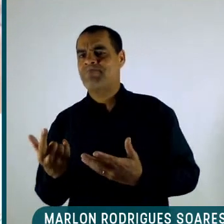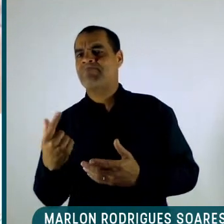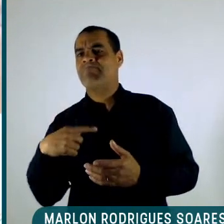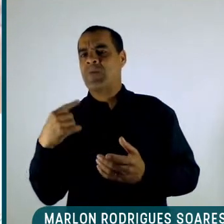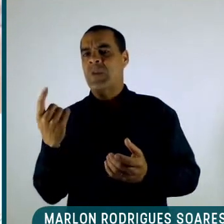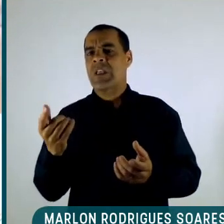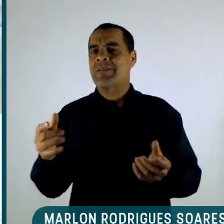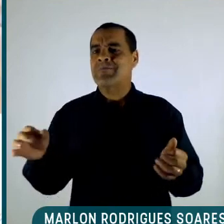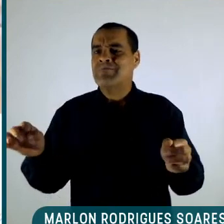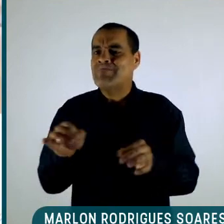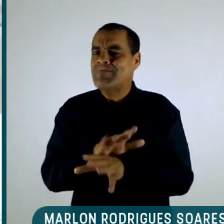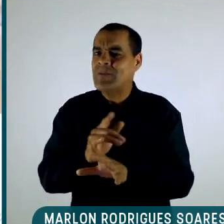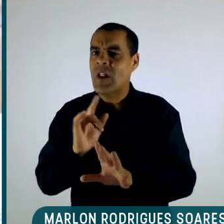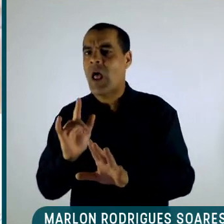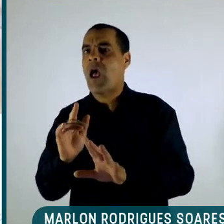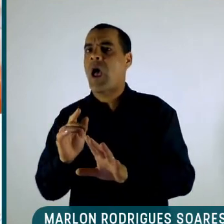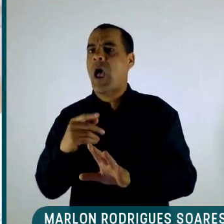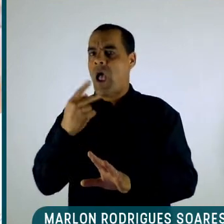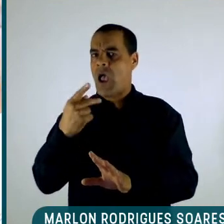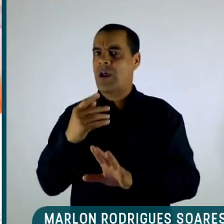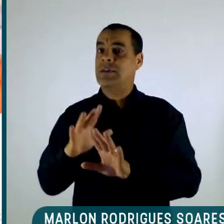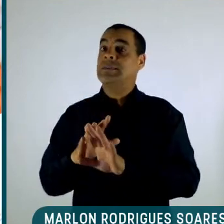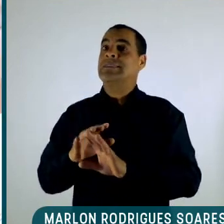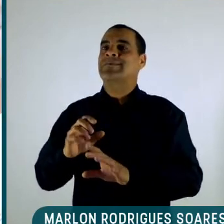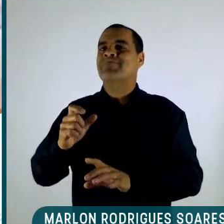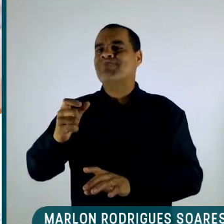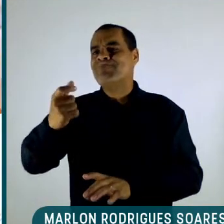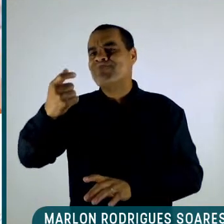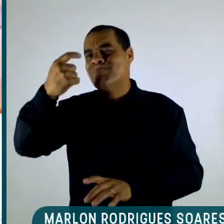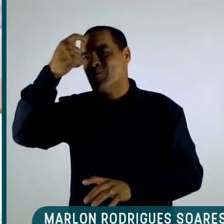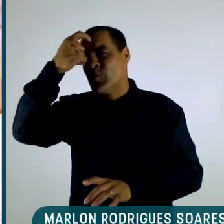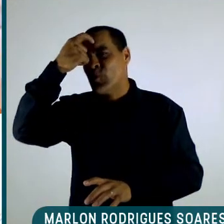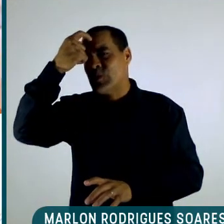Just to conclude what I'm saying,